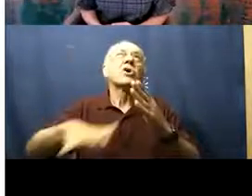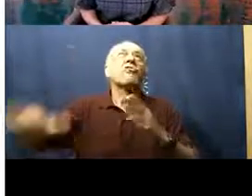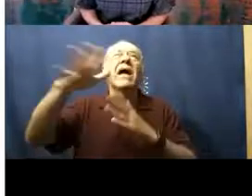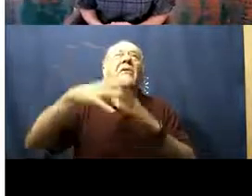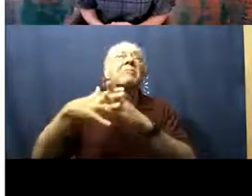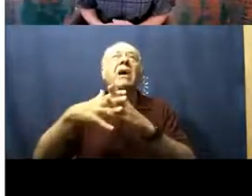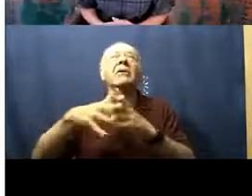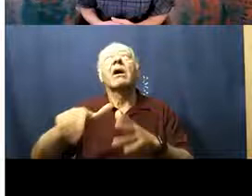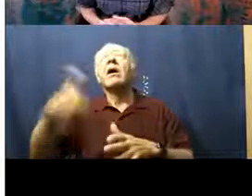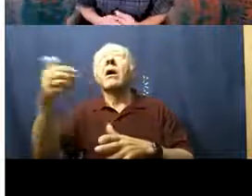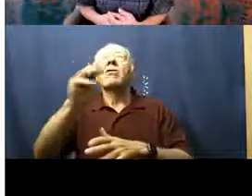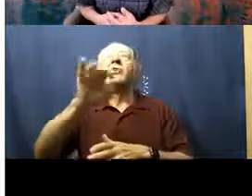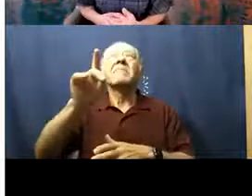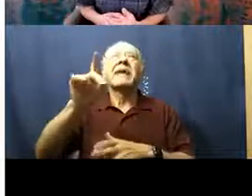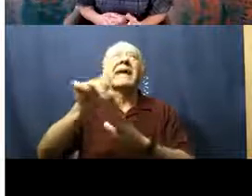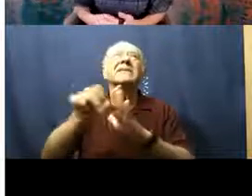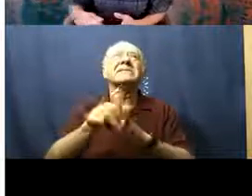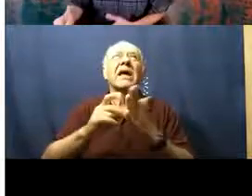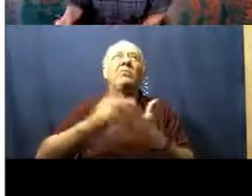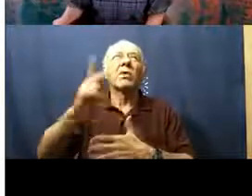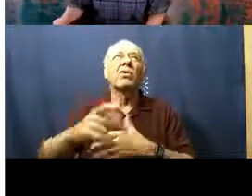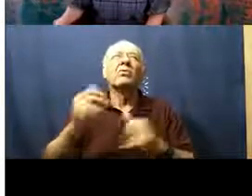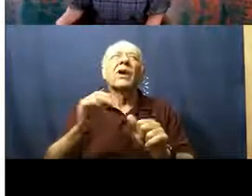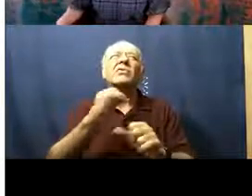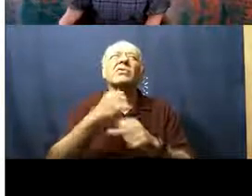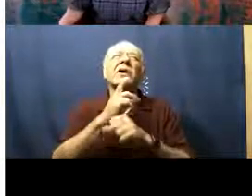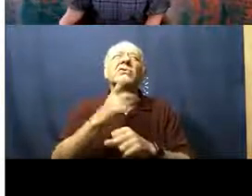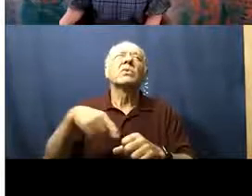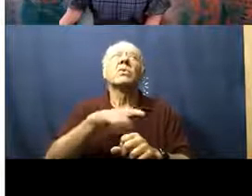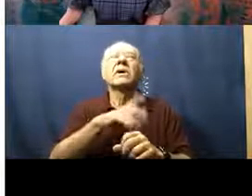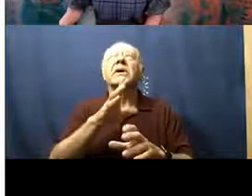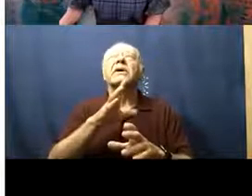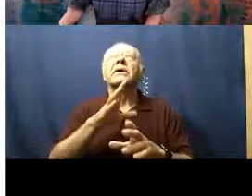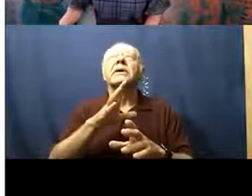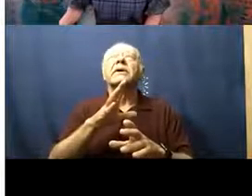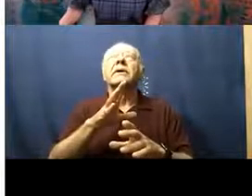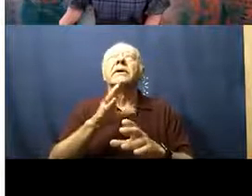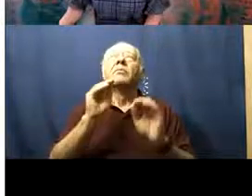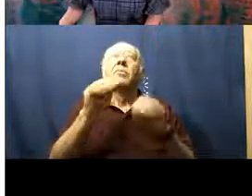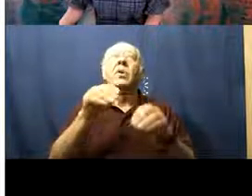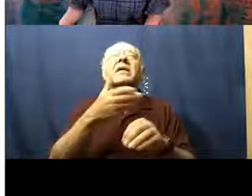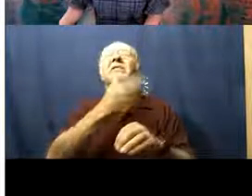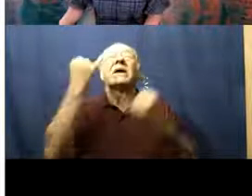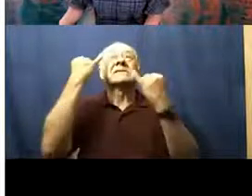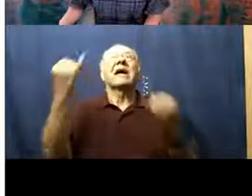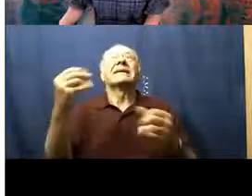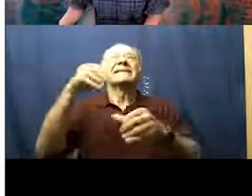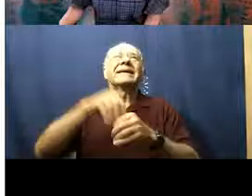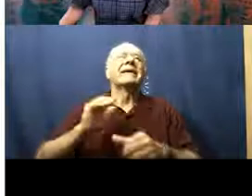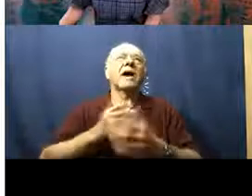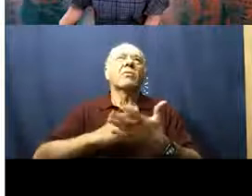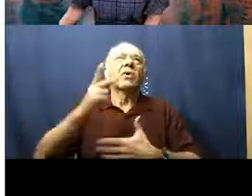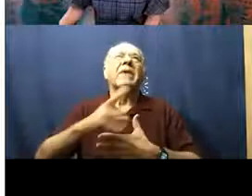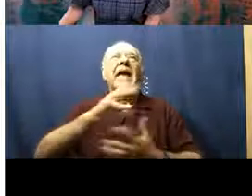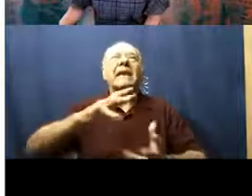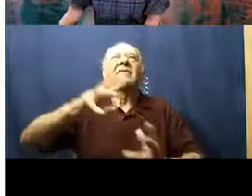Medicaid programs. You know, we're really just trying to make sure we're putting the very best ideas into our program and evolving